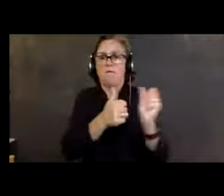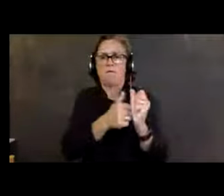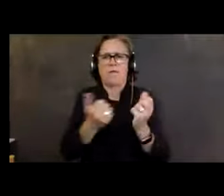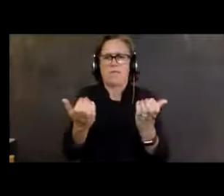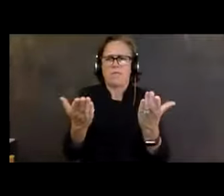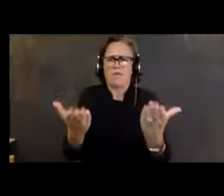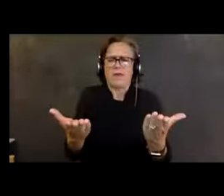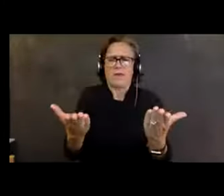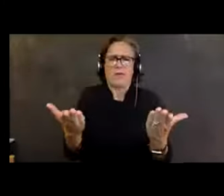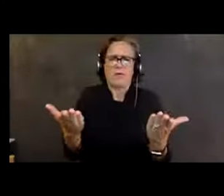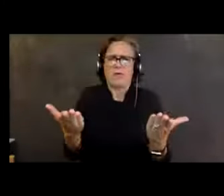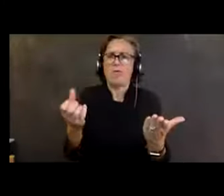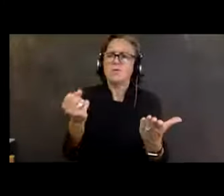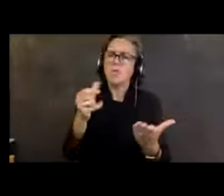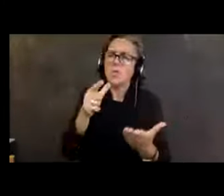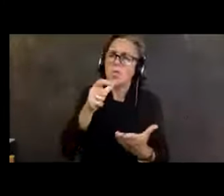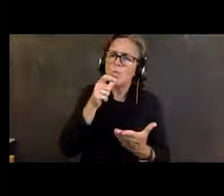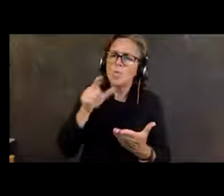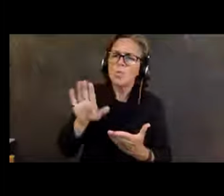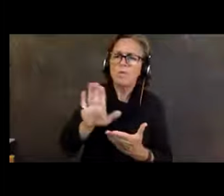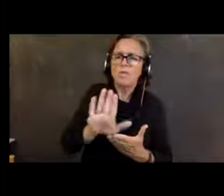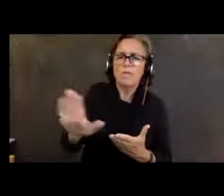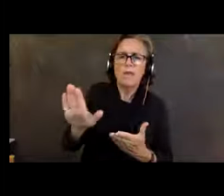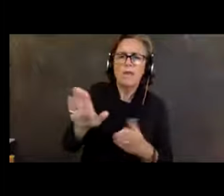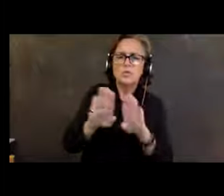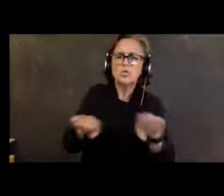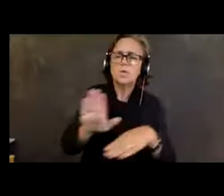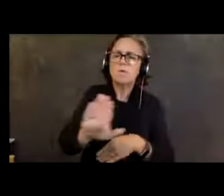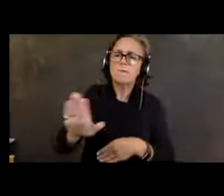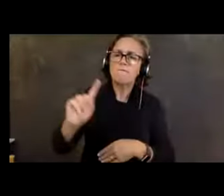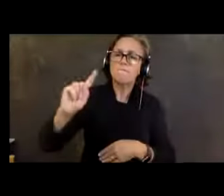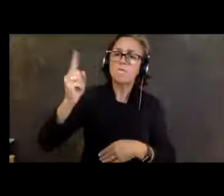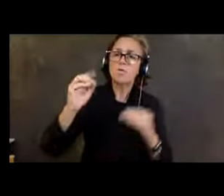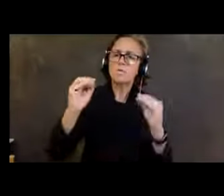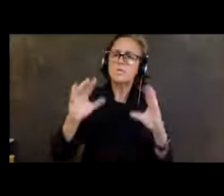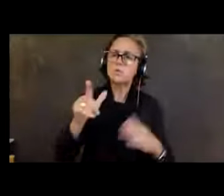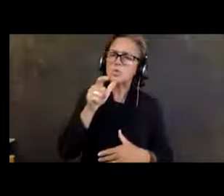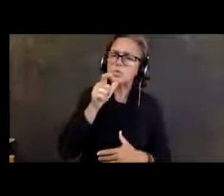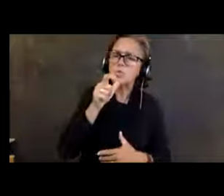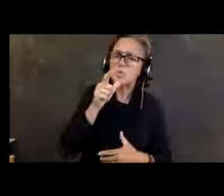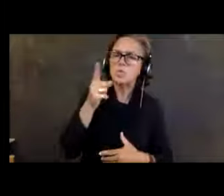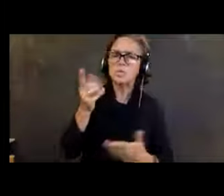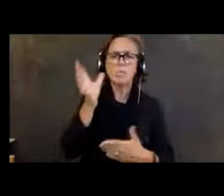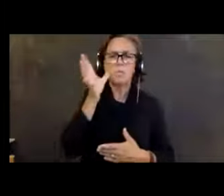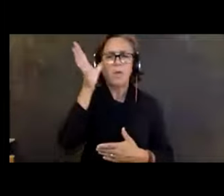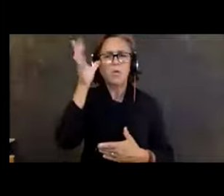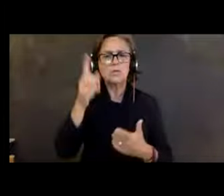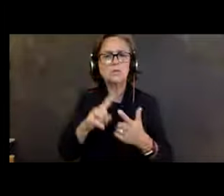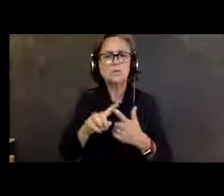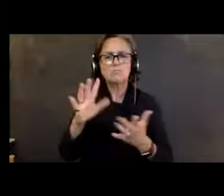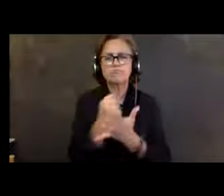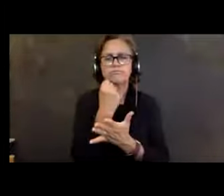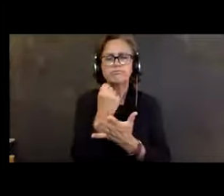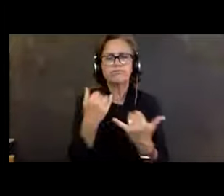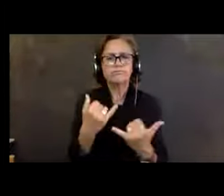children's first teachers, that we have the opportunity to share with our children our values and why it's important for